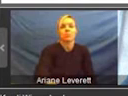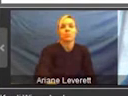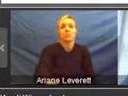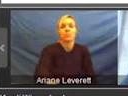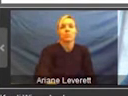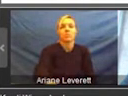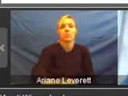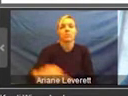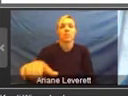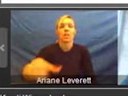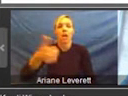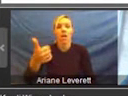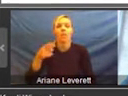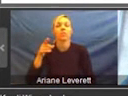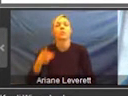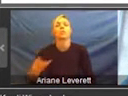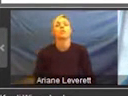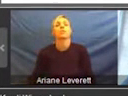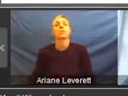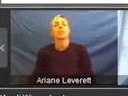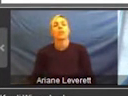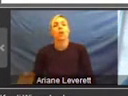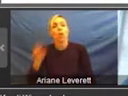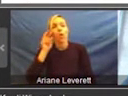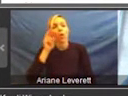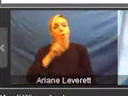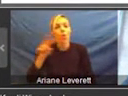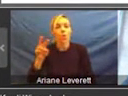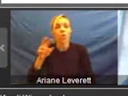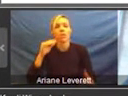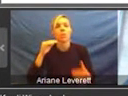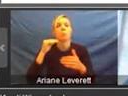focusing on the full cycle of a process or project design,